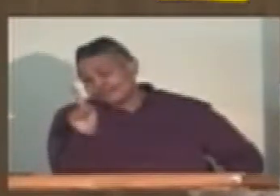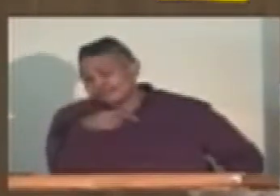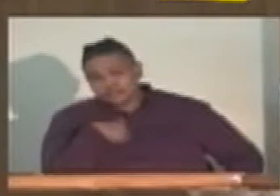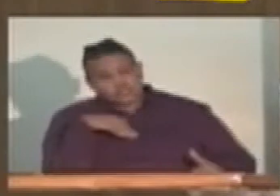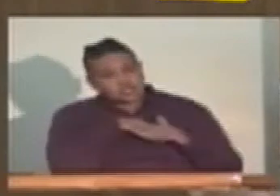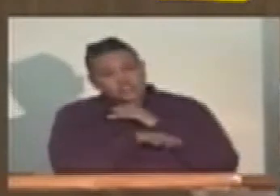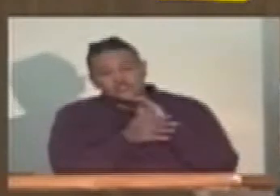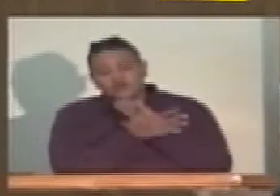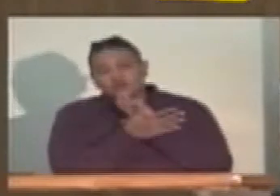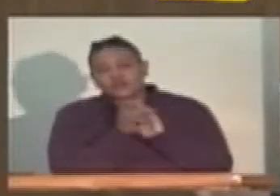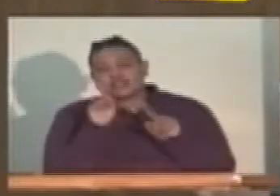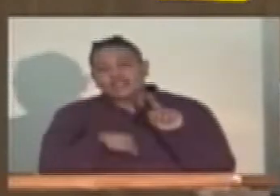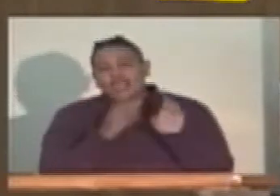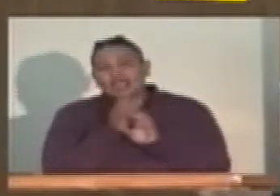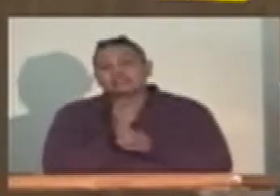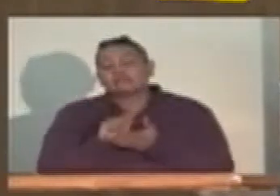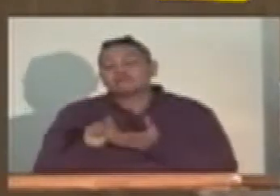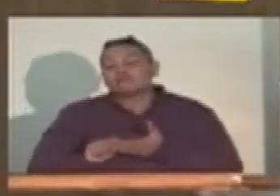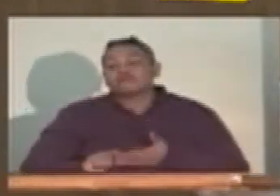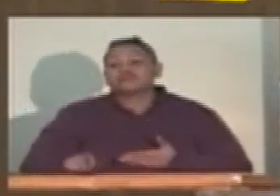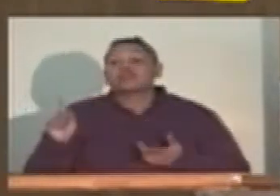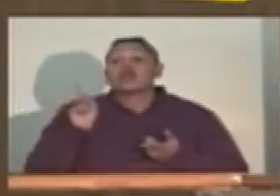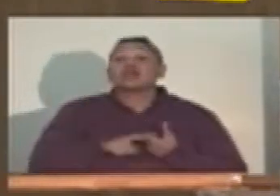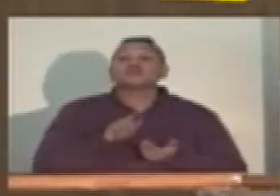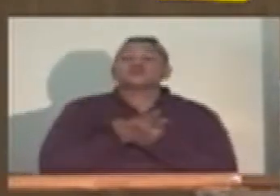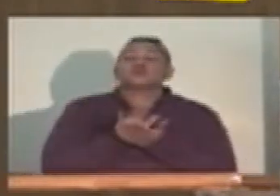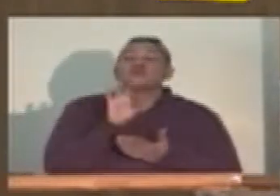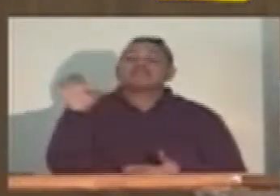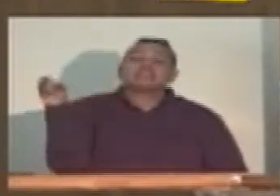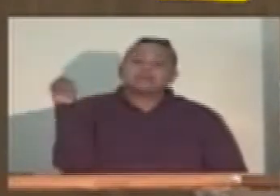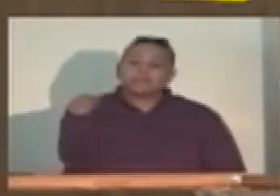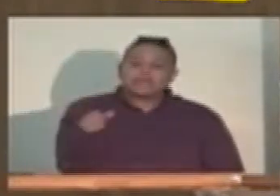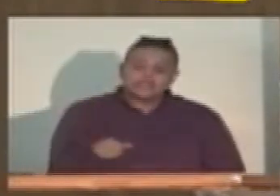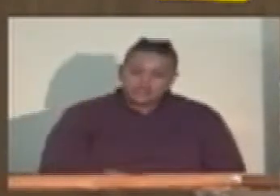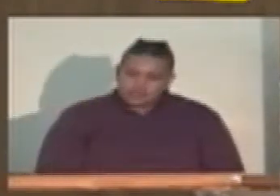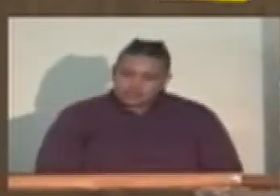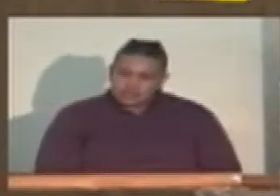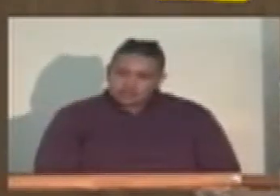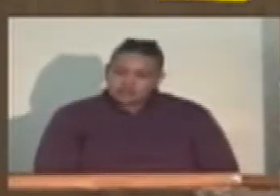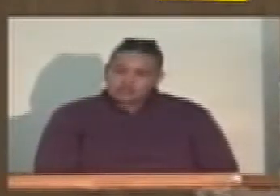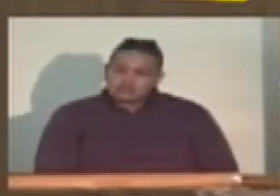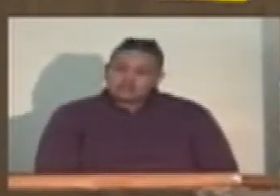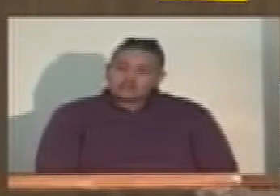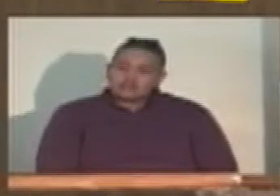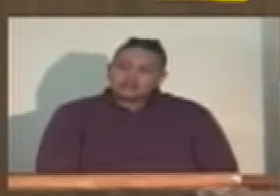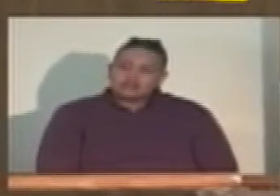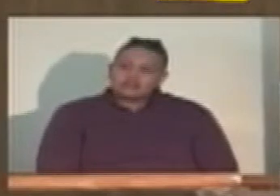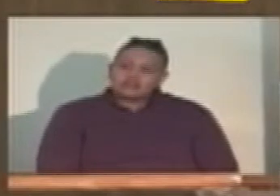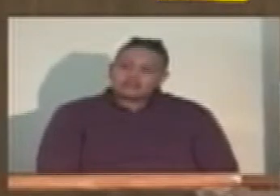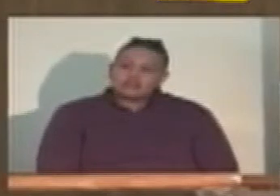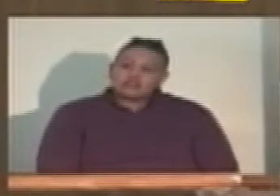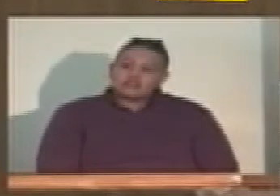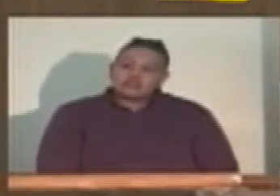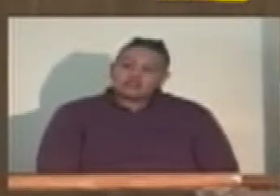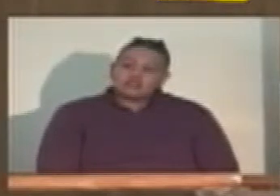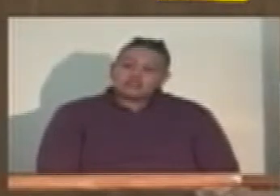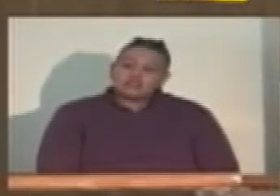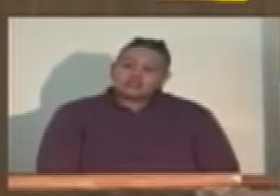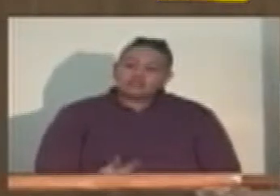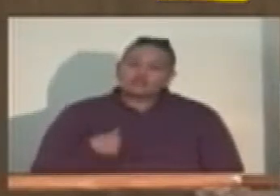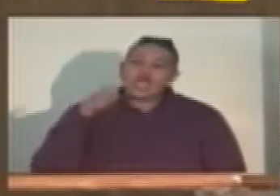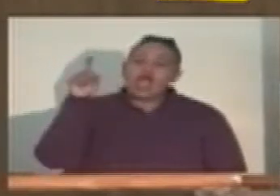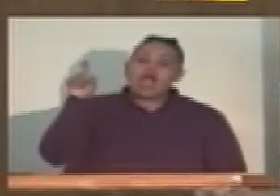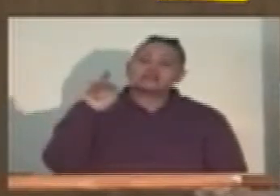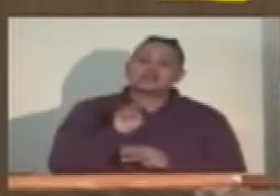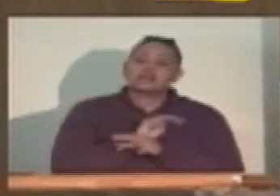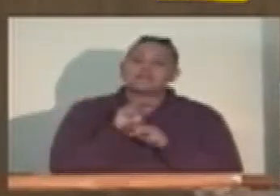be able to sit the examination unless school fees or parents' contributions are paid. We ask that the